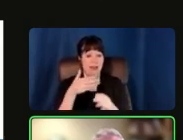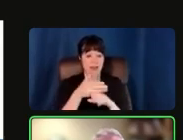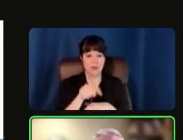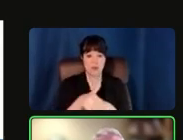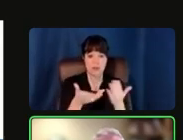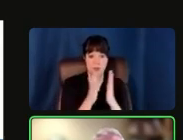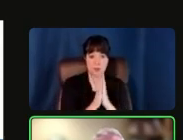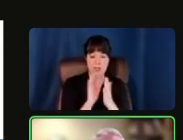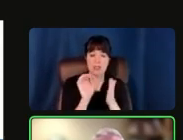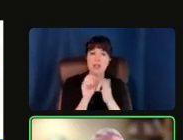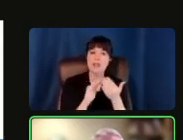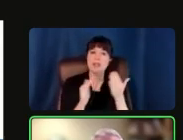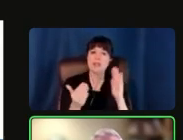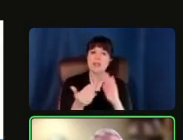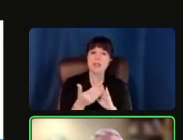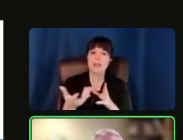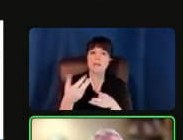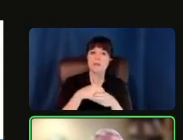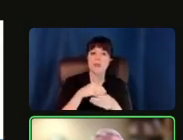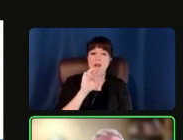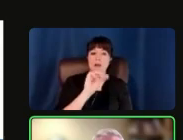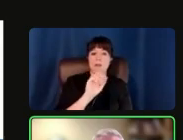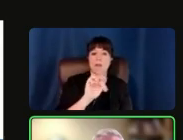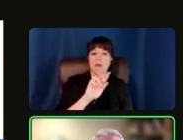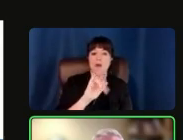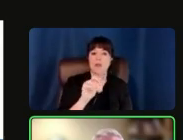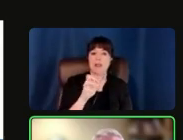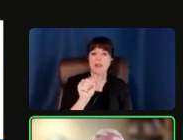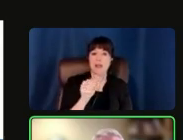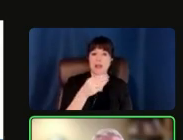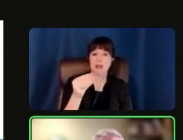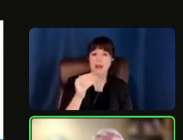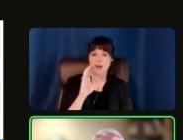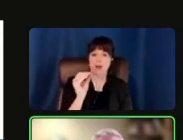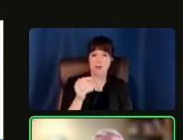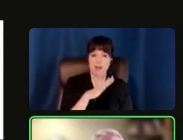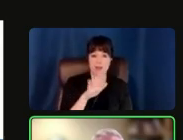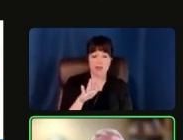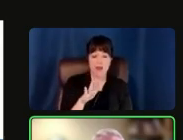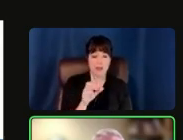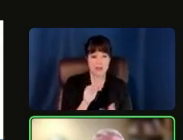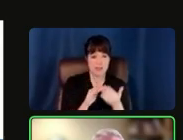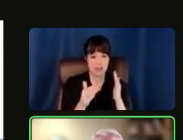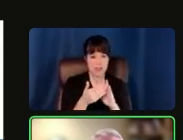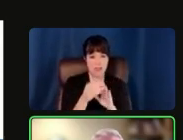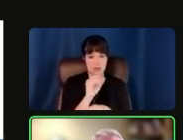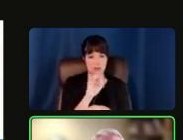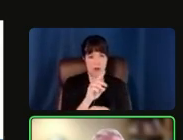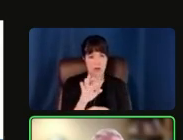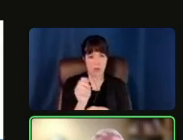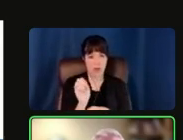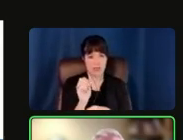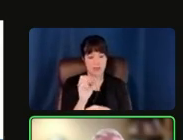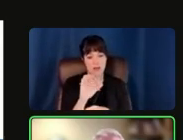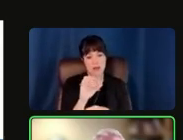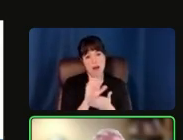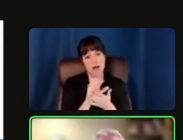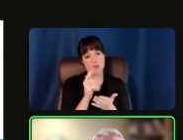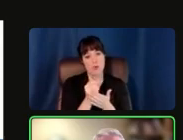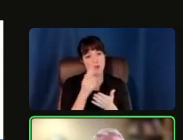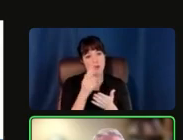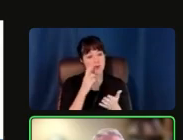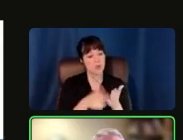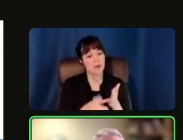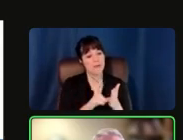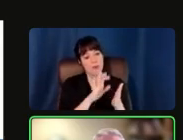the city engaged Marina & Company, the city's solid waste consultant, to review the hauler's financial statements and to perform